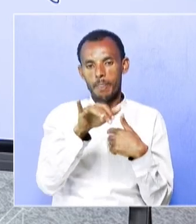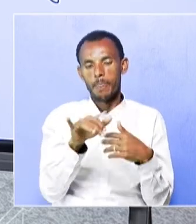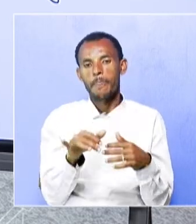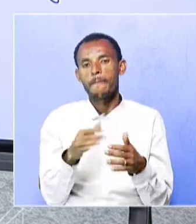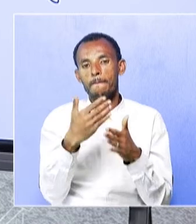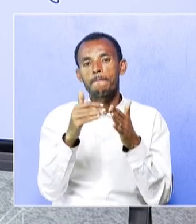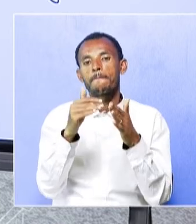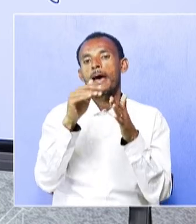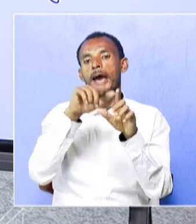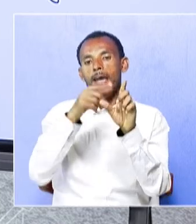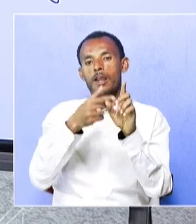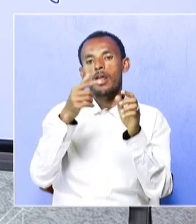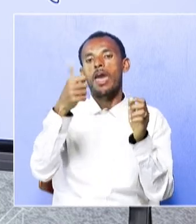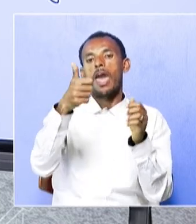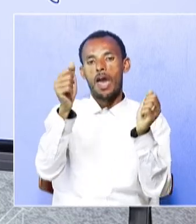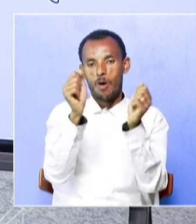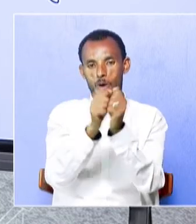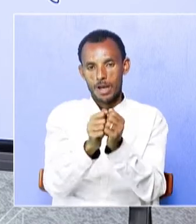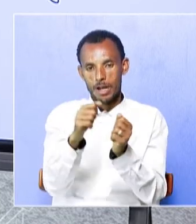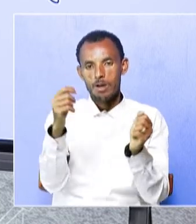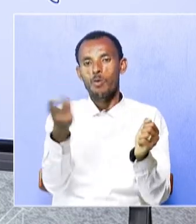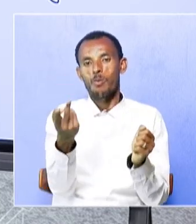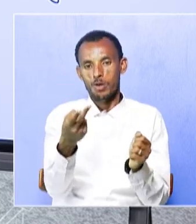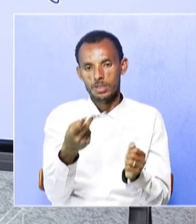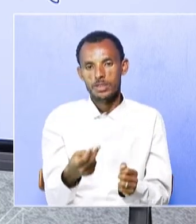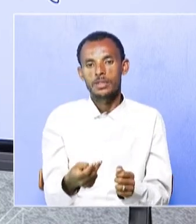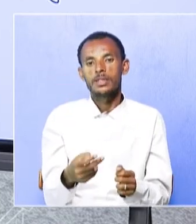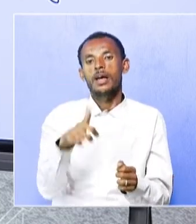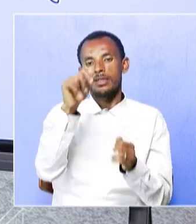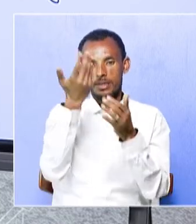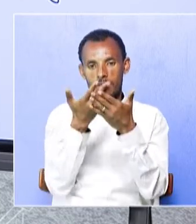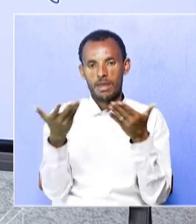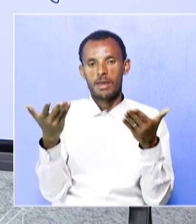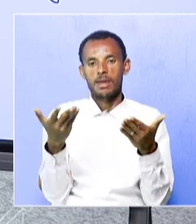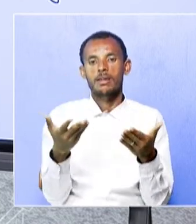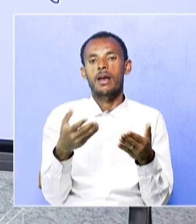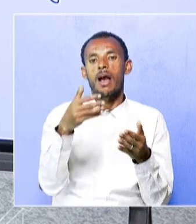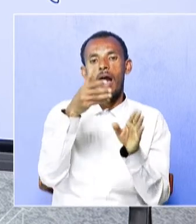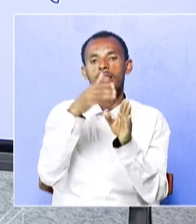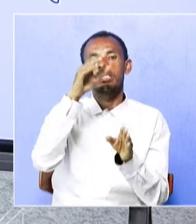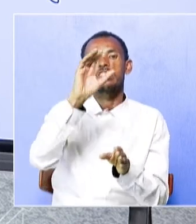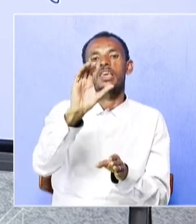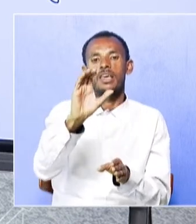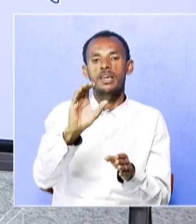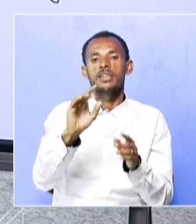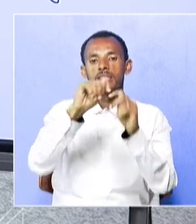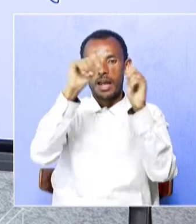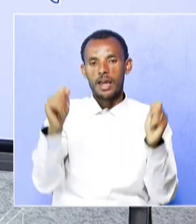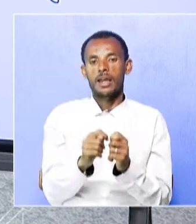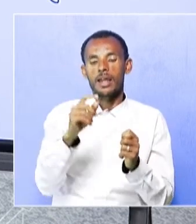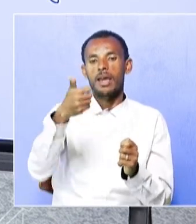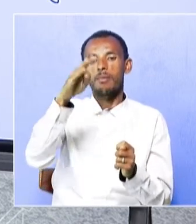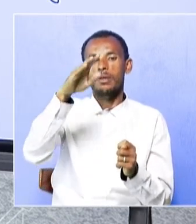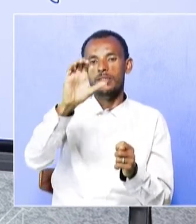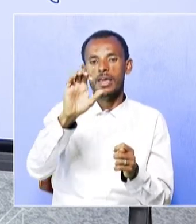Okay, A is common in both these two triangles. The other thing, At C, triangle ABC forms 90